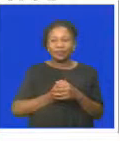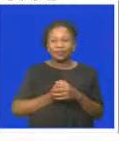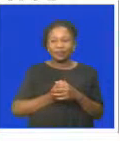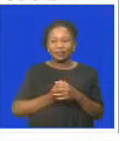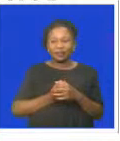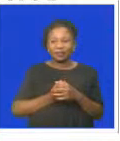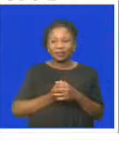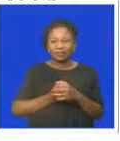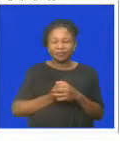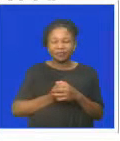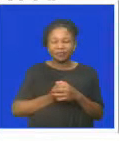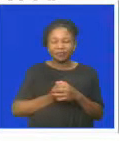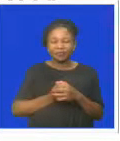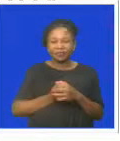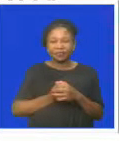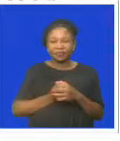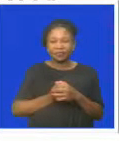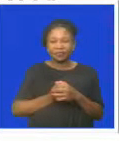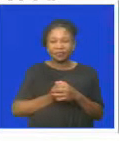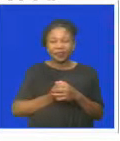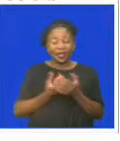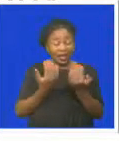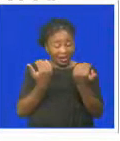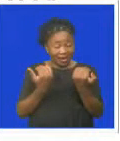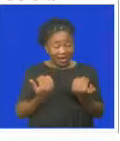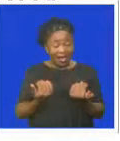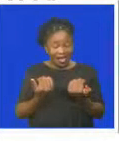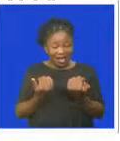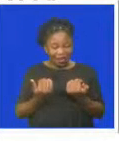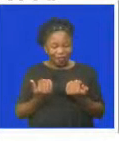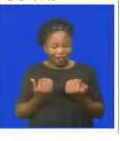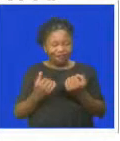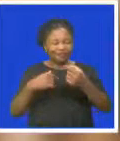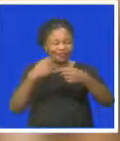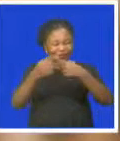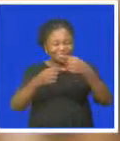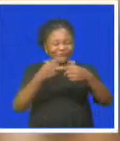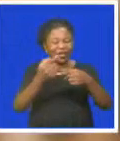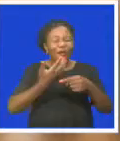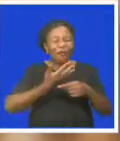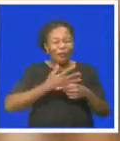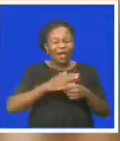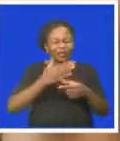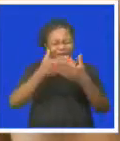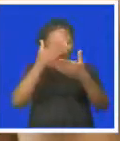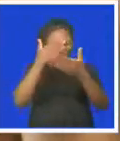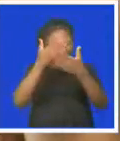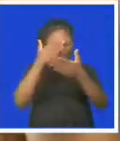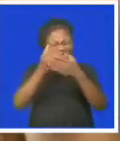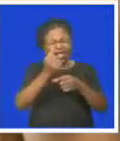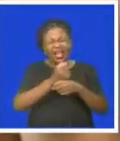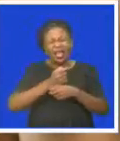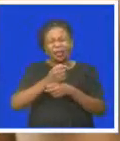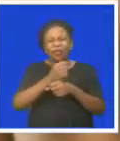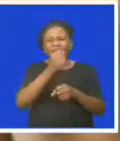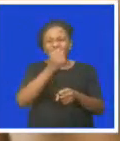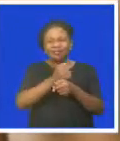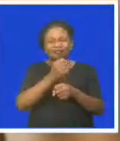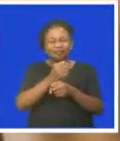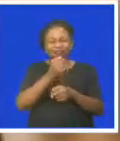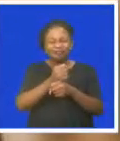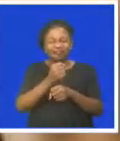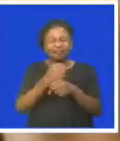My lovely learner, we said today we'll be learning about the jobs people do. What is a